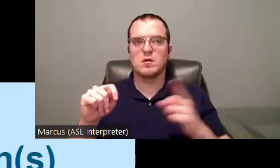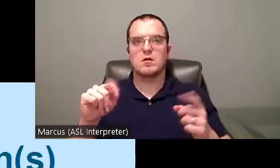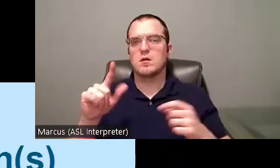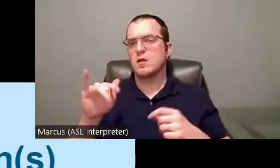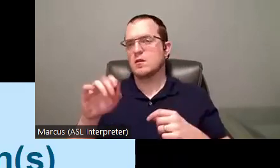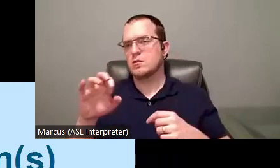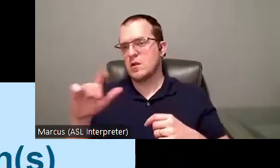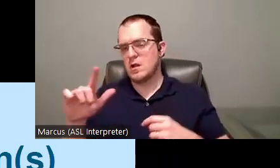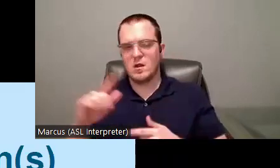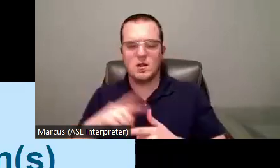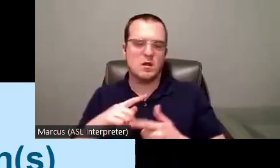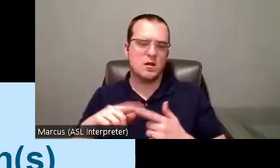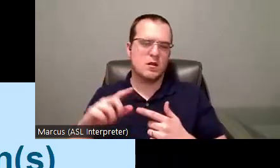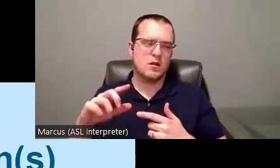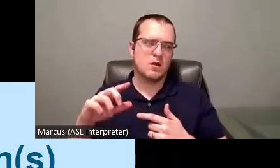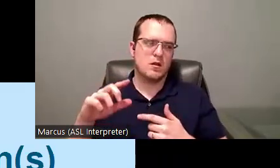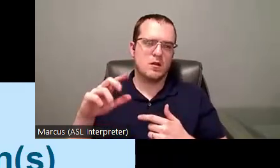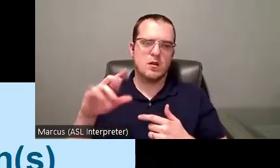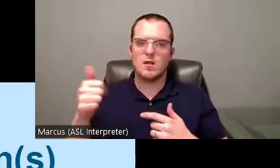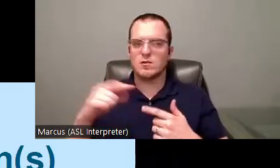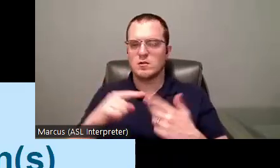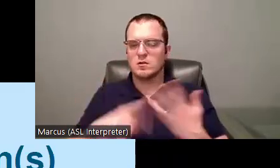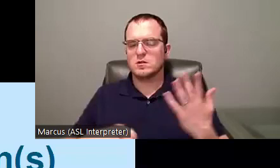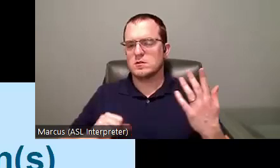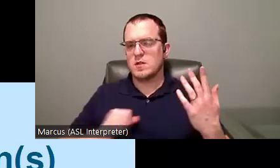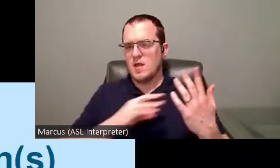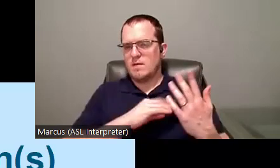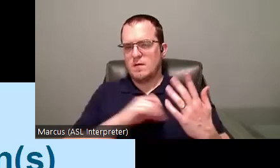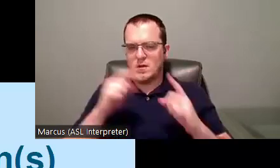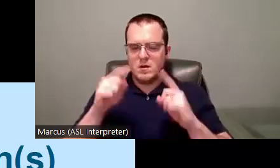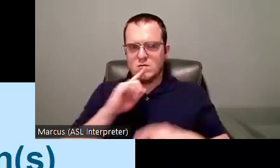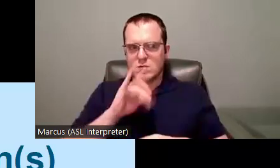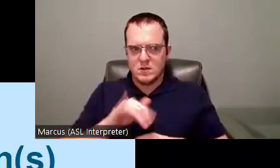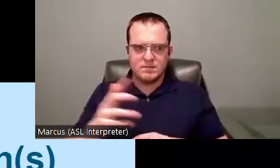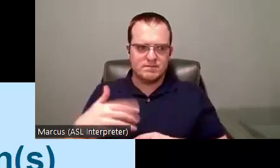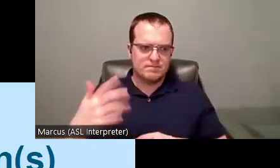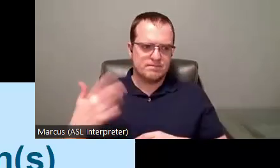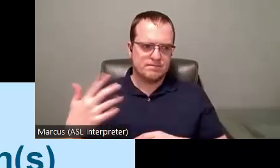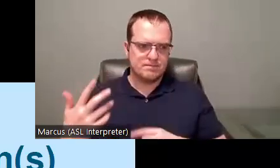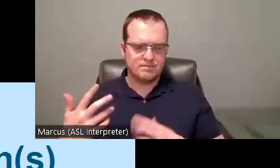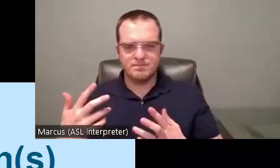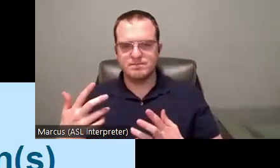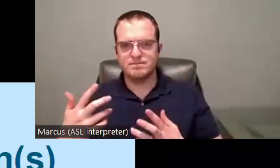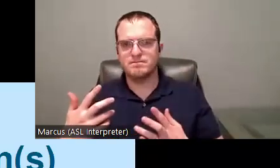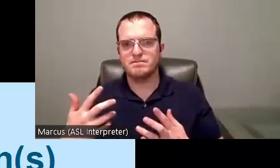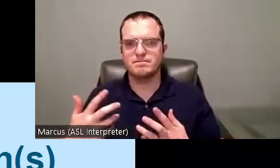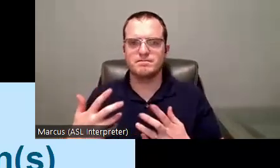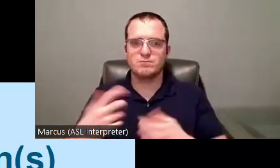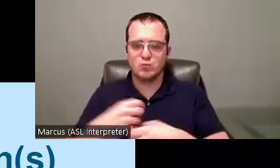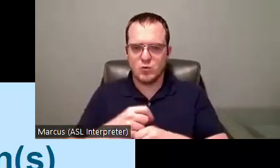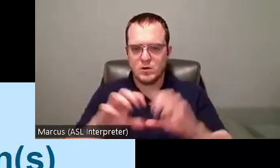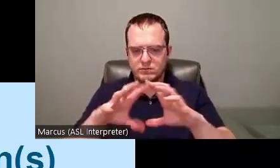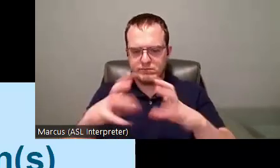and the rest of their staff have really just created a stellar